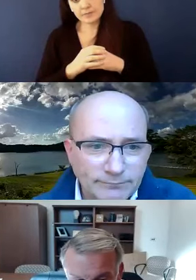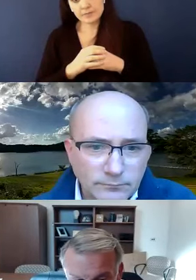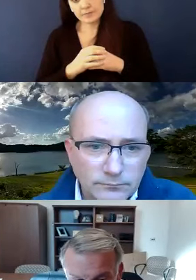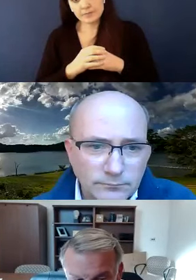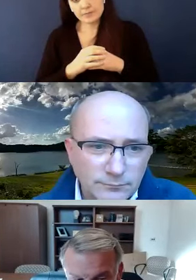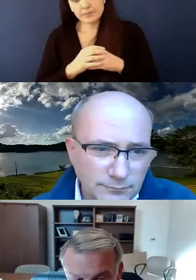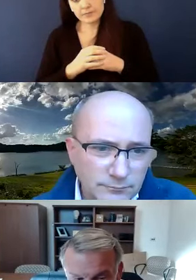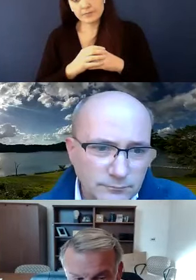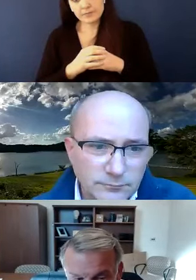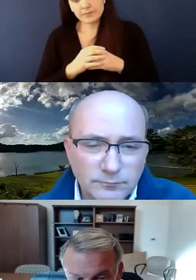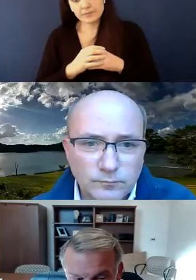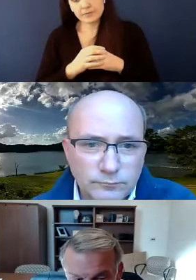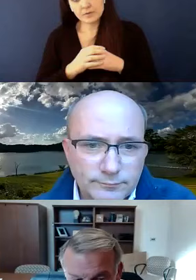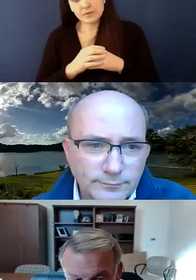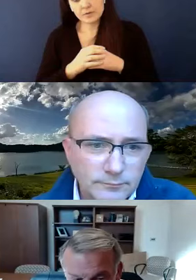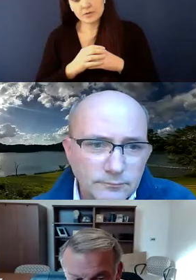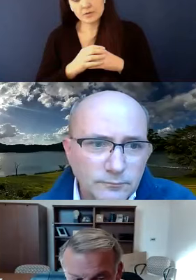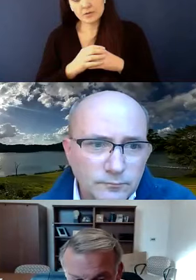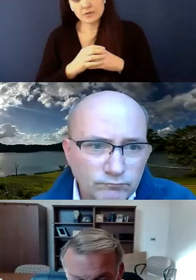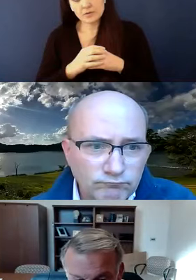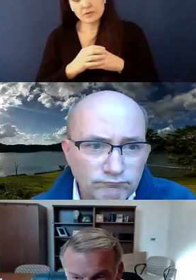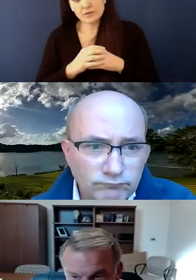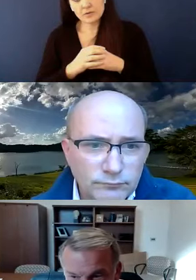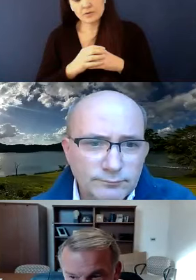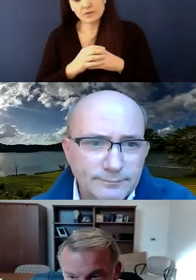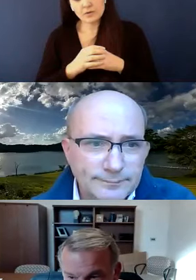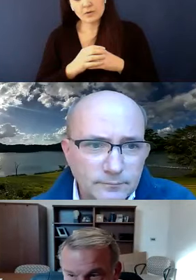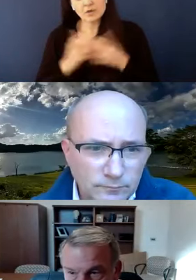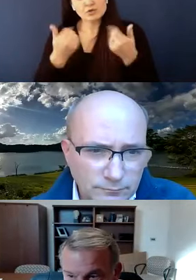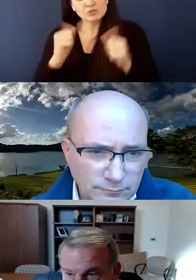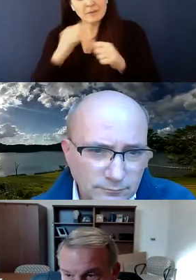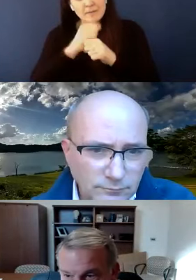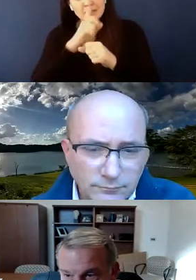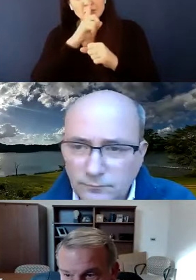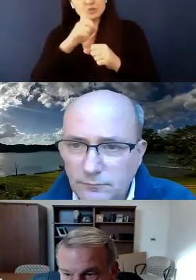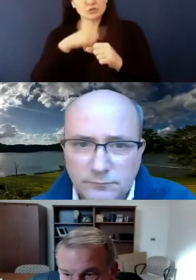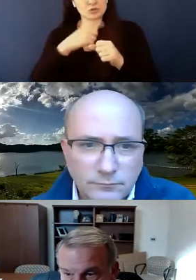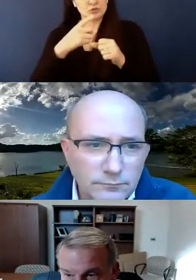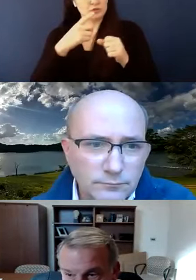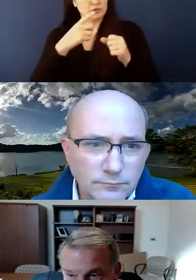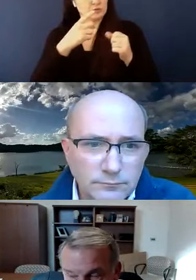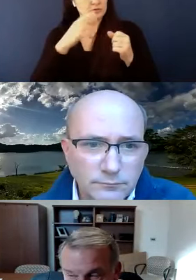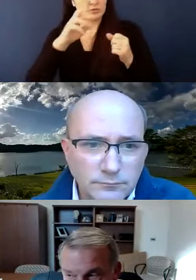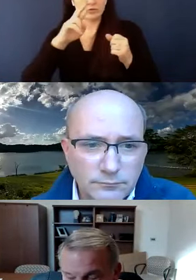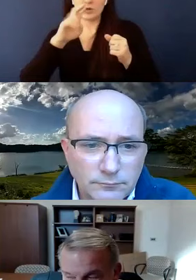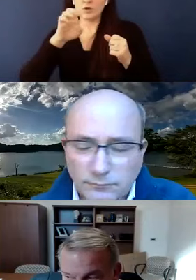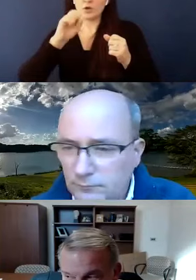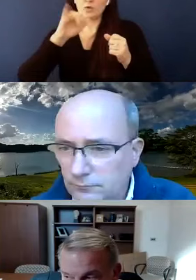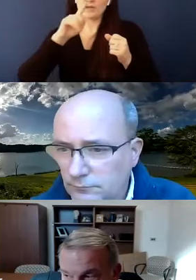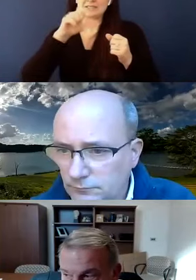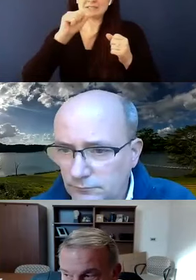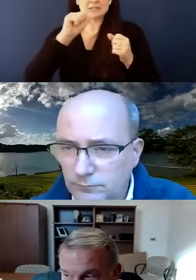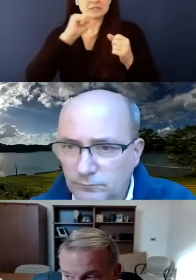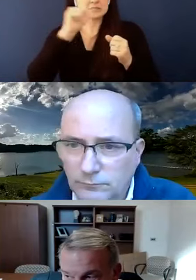I think that we've tried to avoid redeploying of residents so that they can get adequate training. And the balancing of